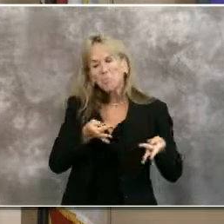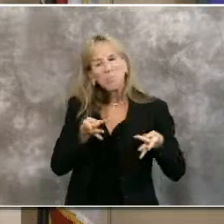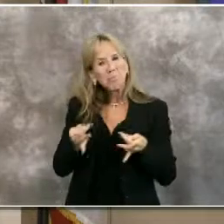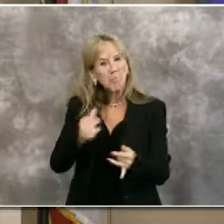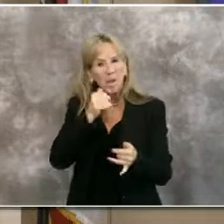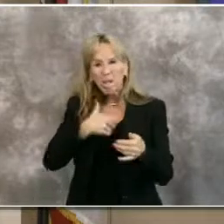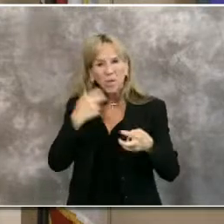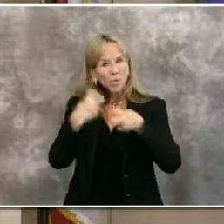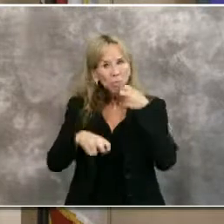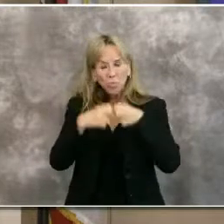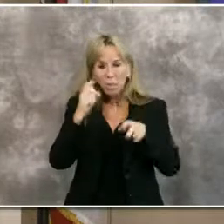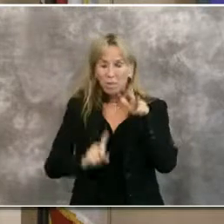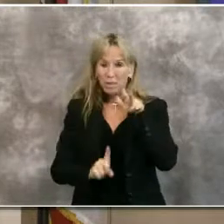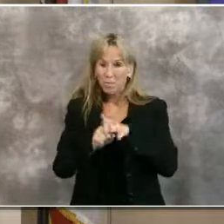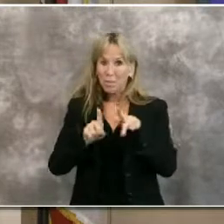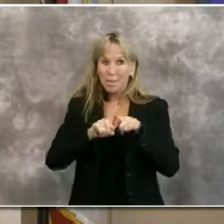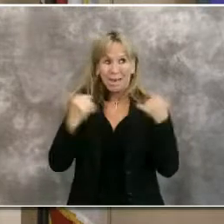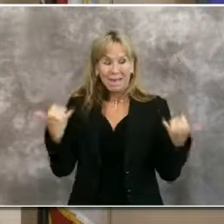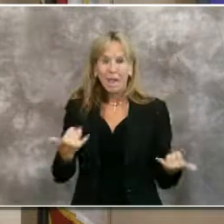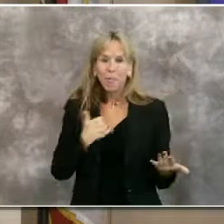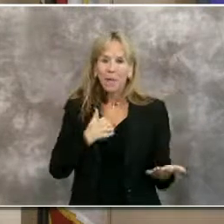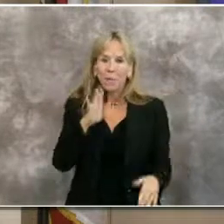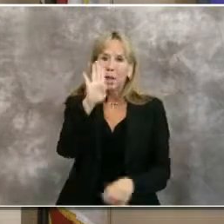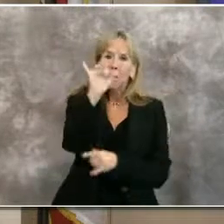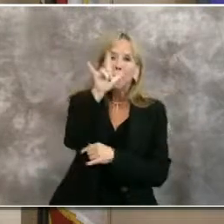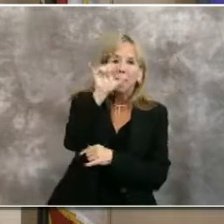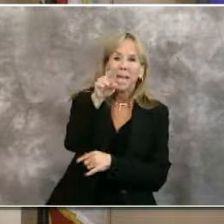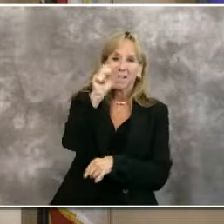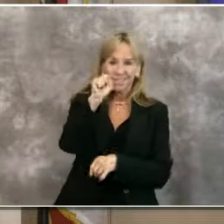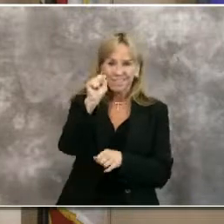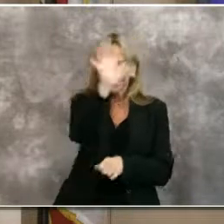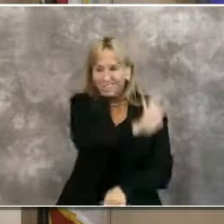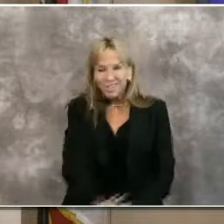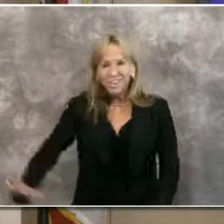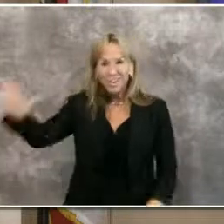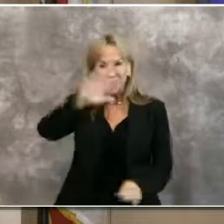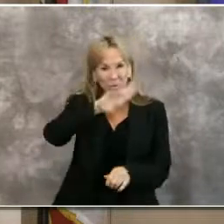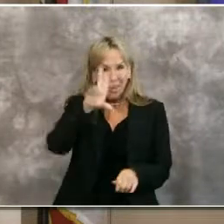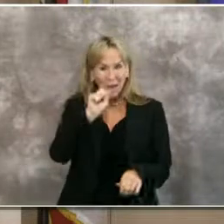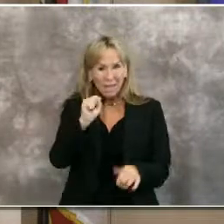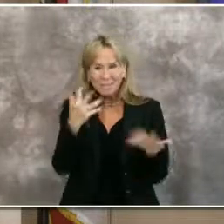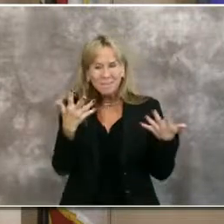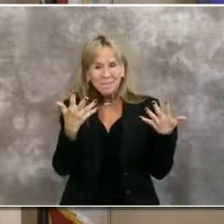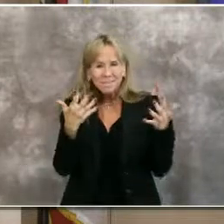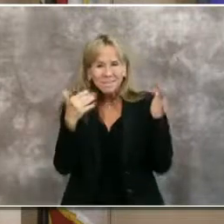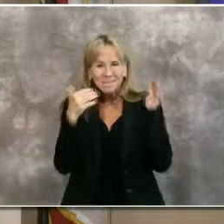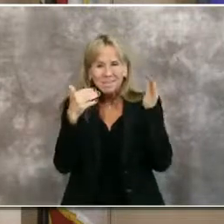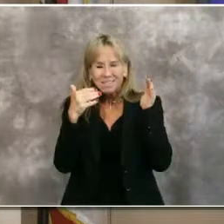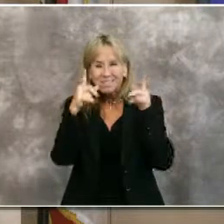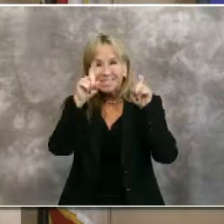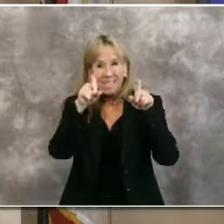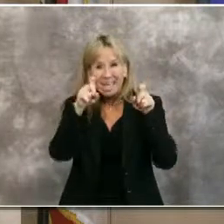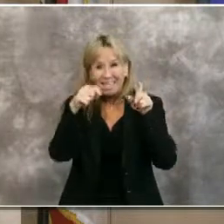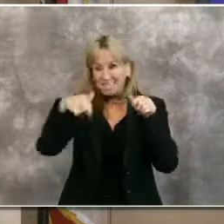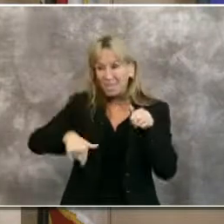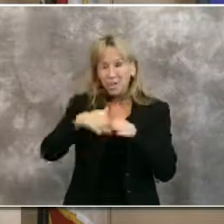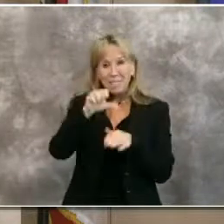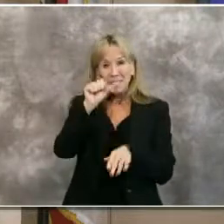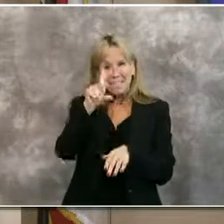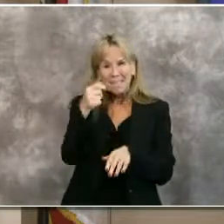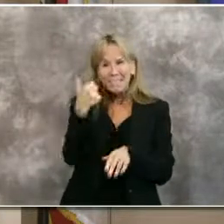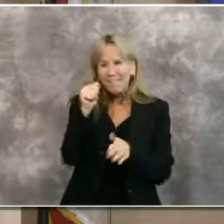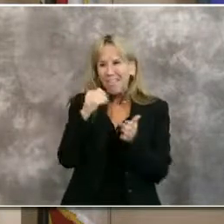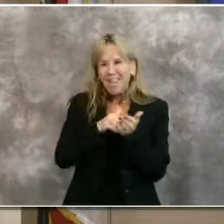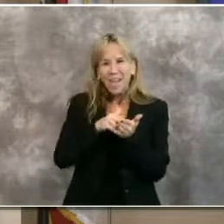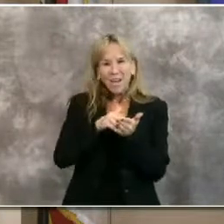where you have literally millions of tests being done across the country and tens of thousands of tests per week here in San Diego, that